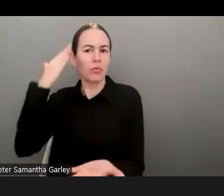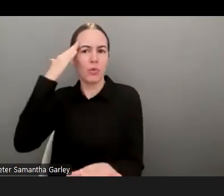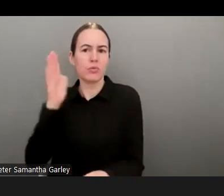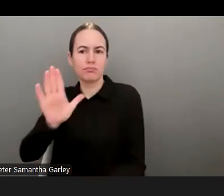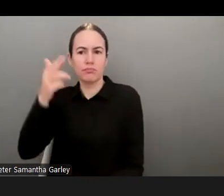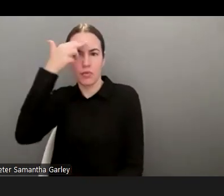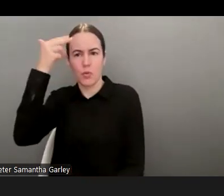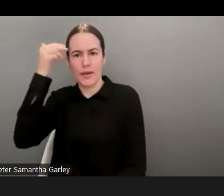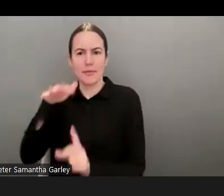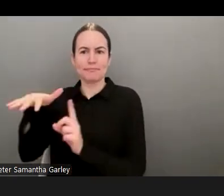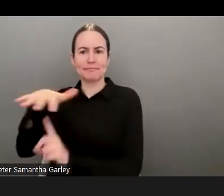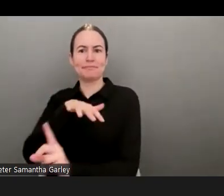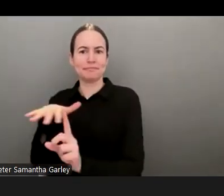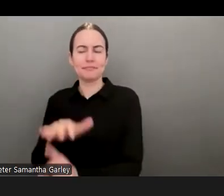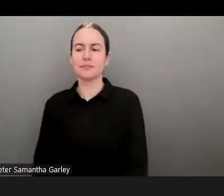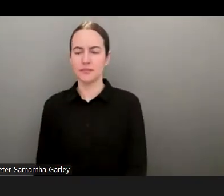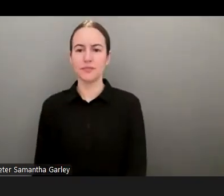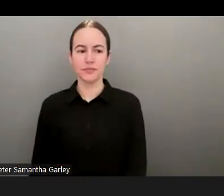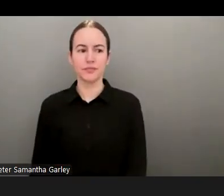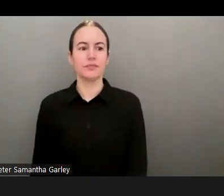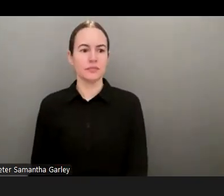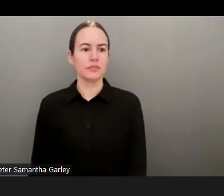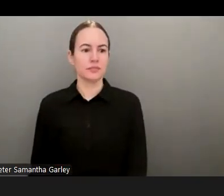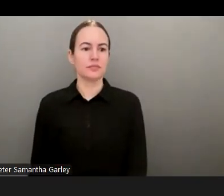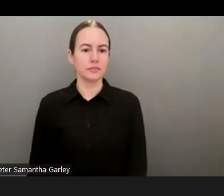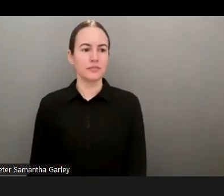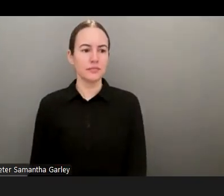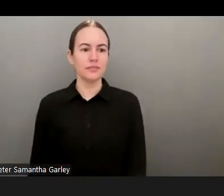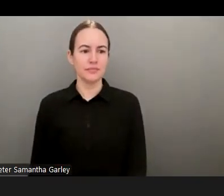that? Yes, we are